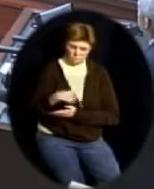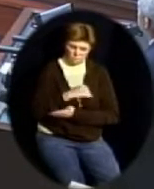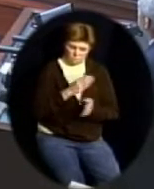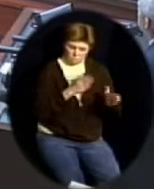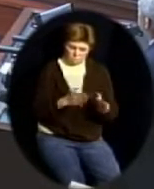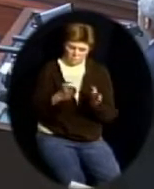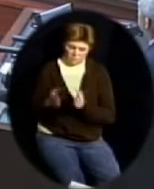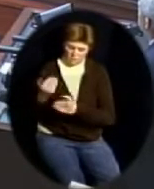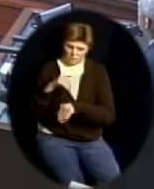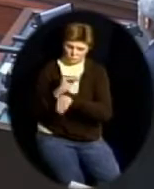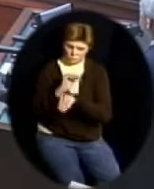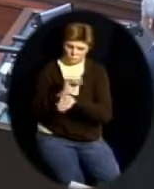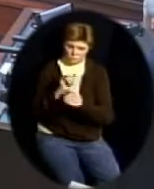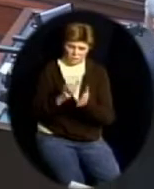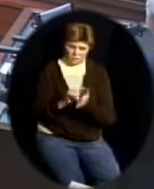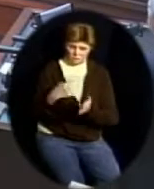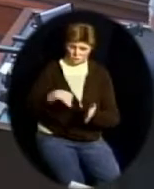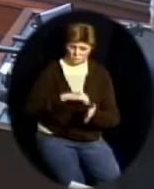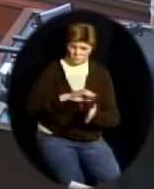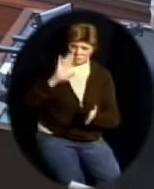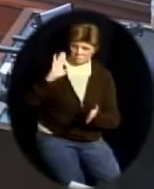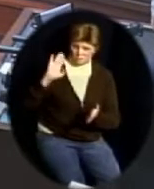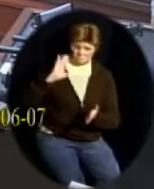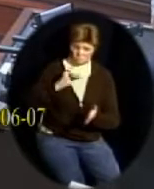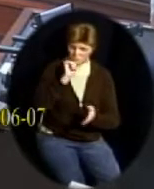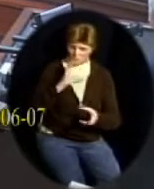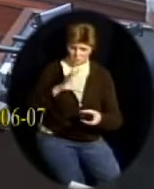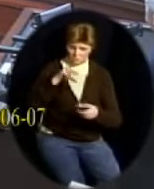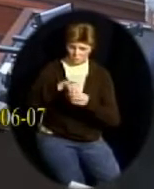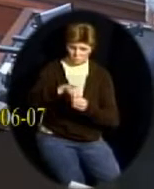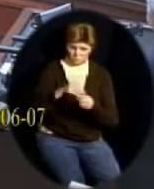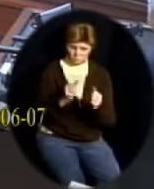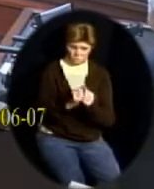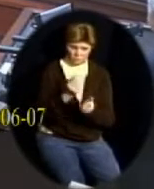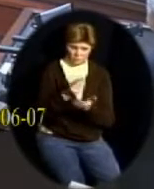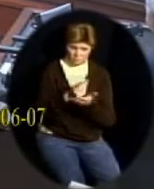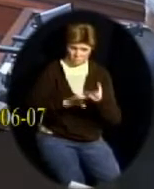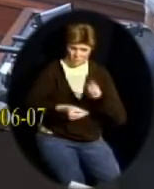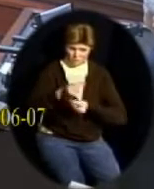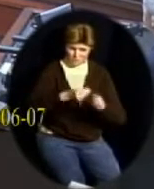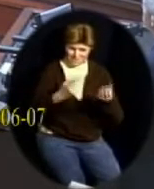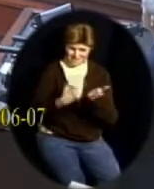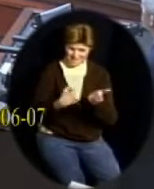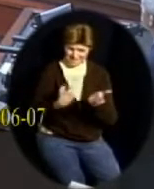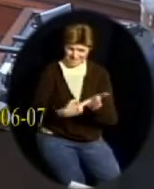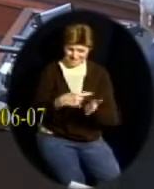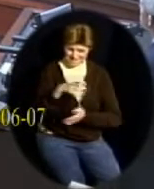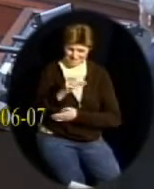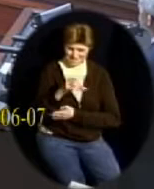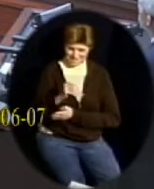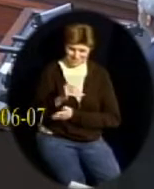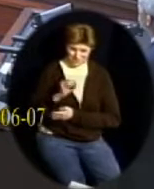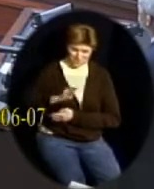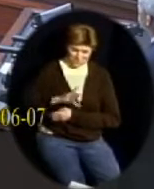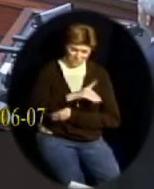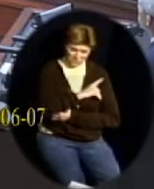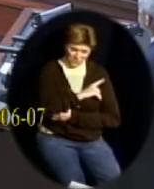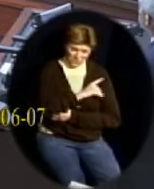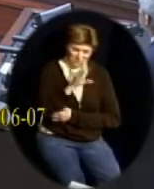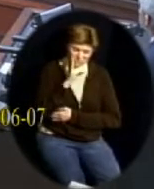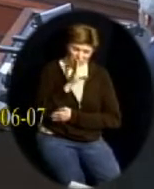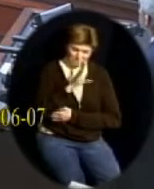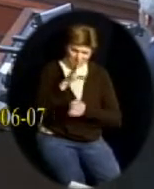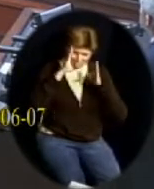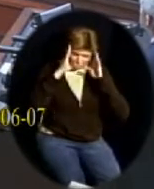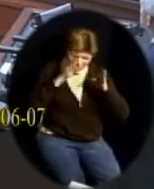included in our budget development discussion that much in the past. So I think I want to draw the public's attention and the board's attention to that. And I think that